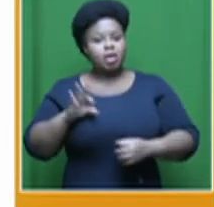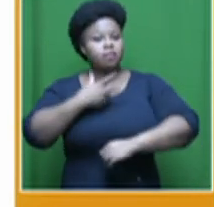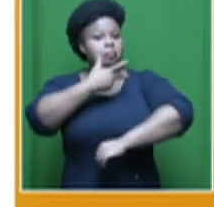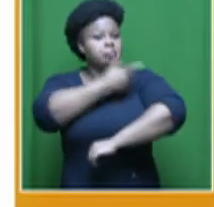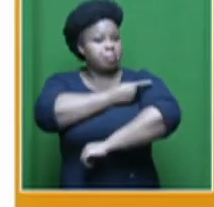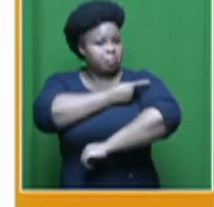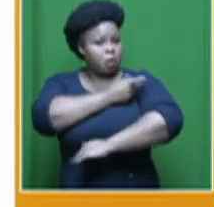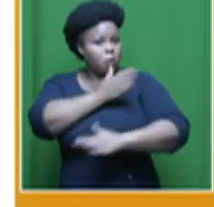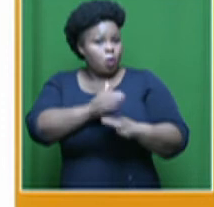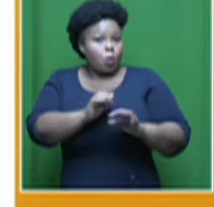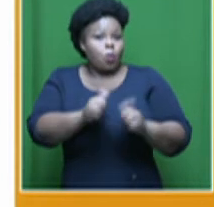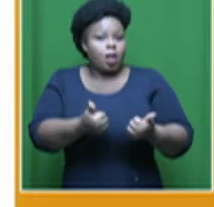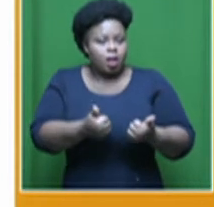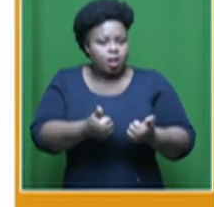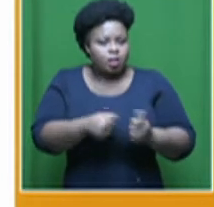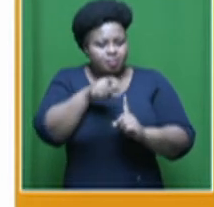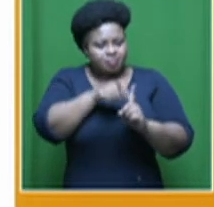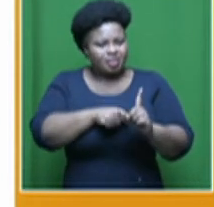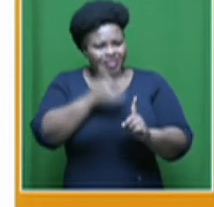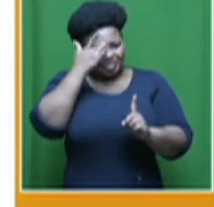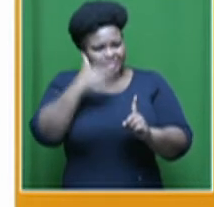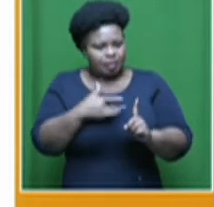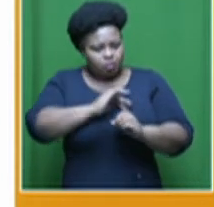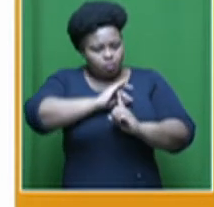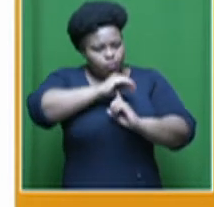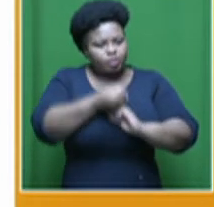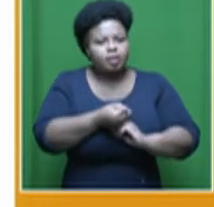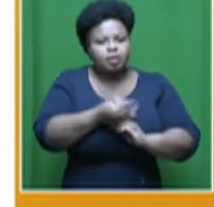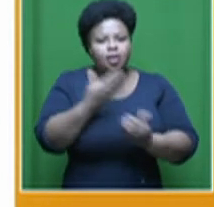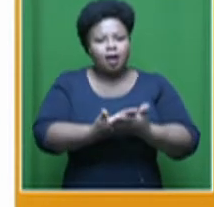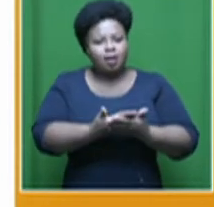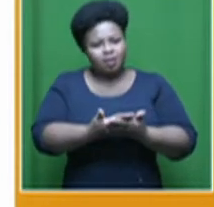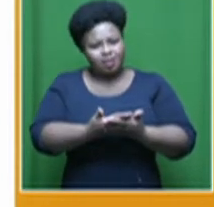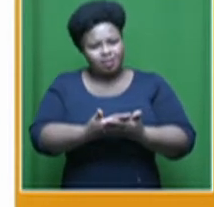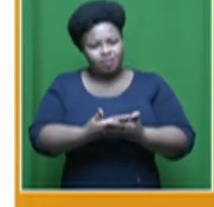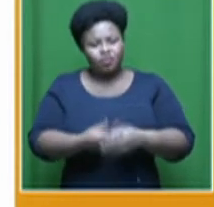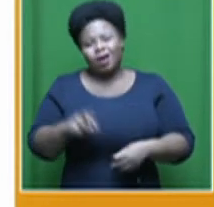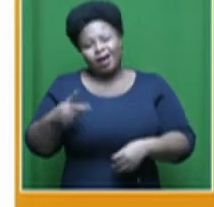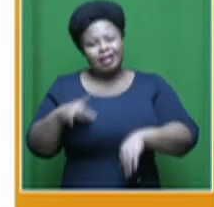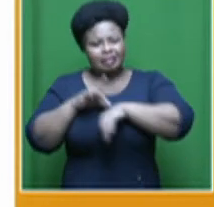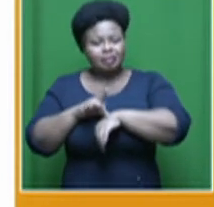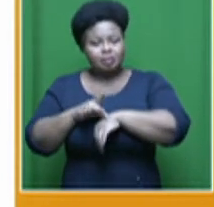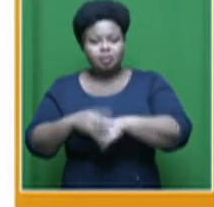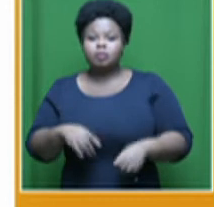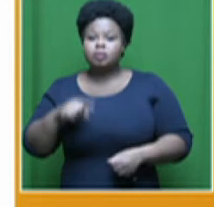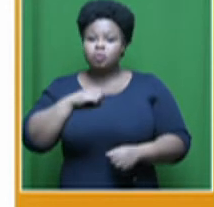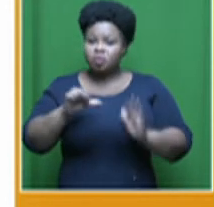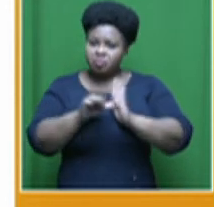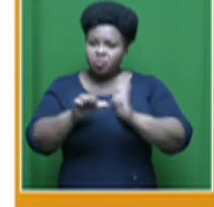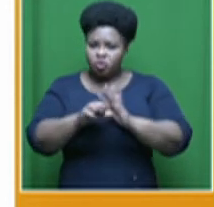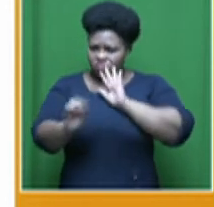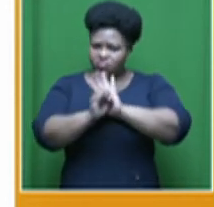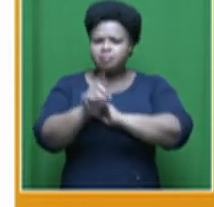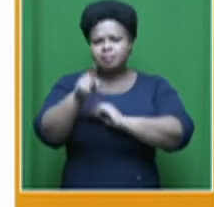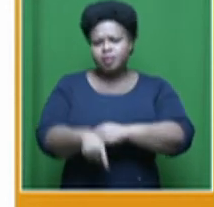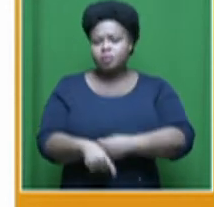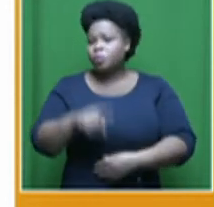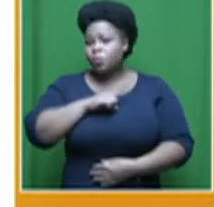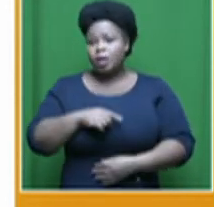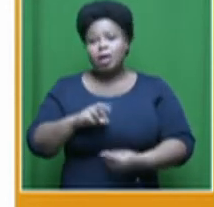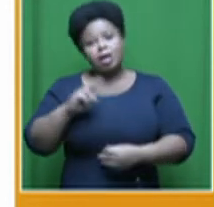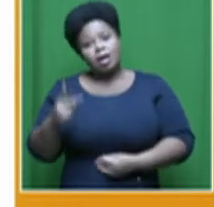works in protecting against the most severe end of the spectrum of disease. And the reason why that's important is obviously is that those who